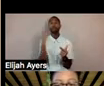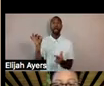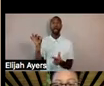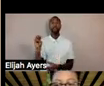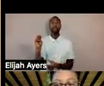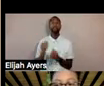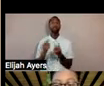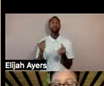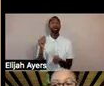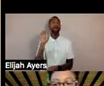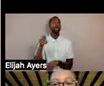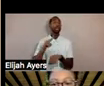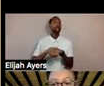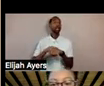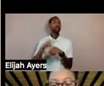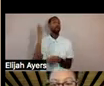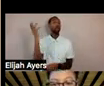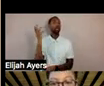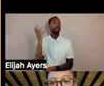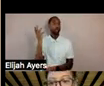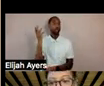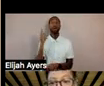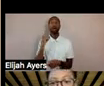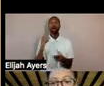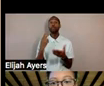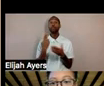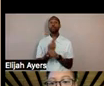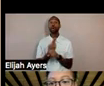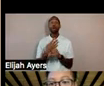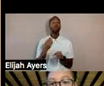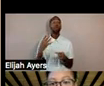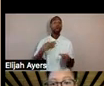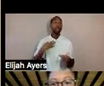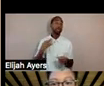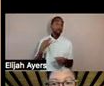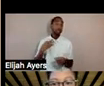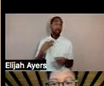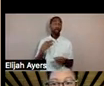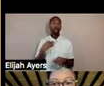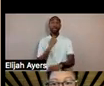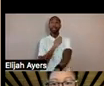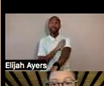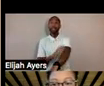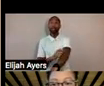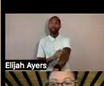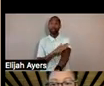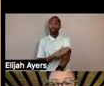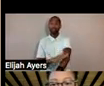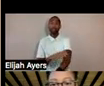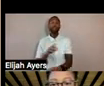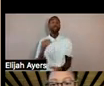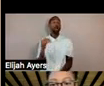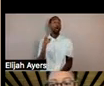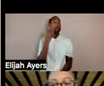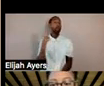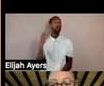with natural curly hair, wearing a white shirt, a tattoo sleeve, and a blue necklace and